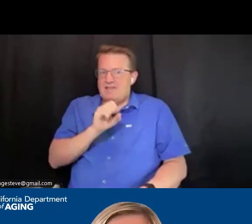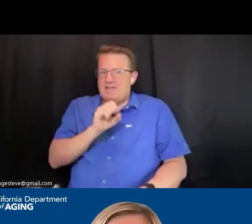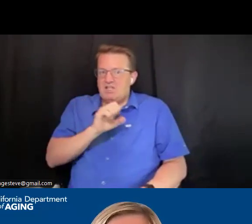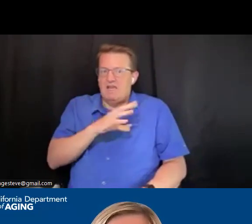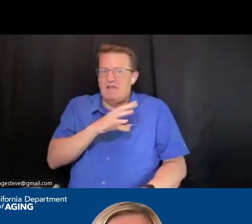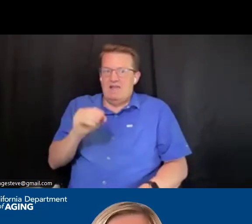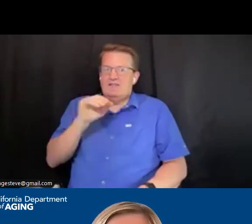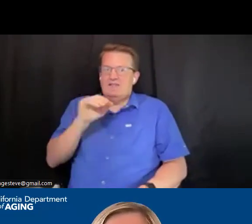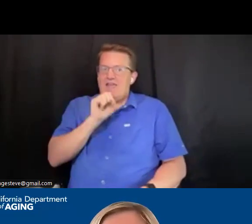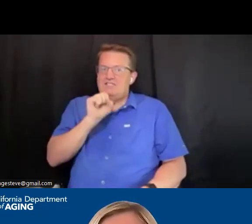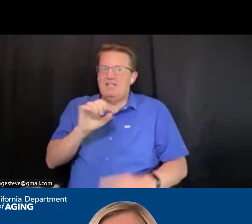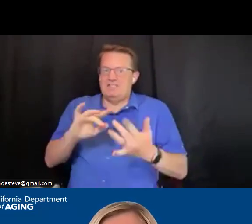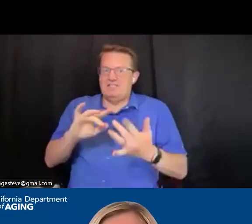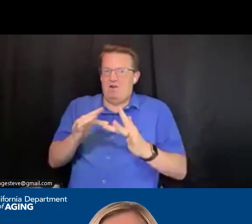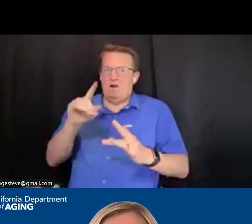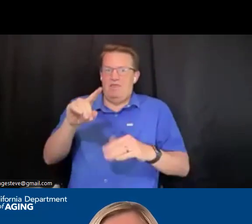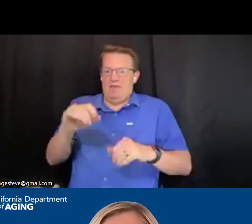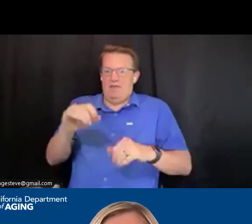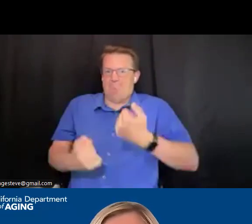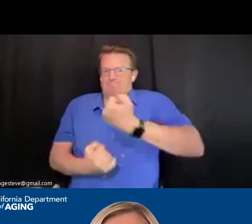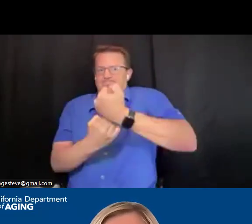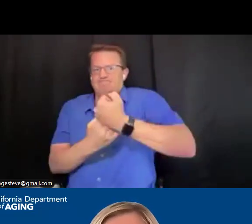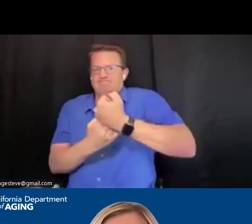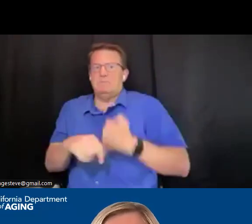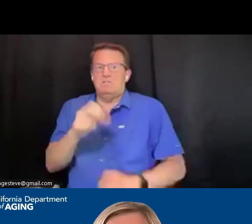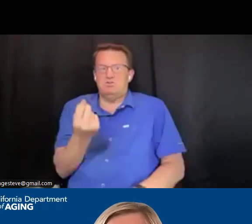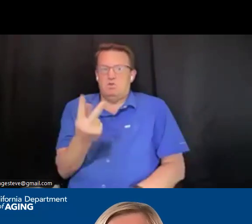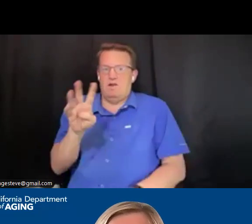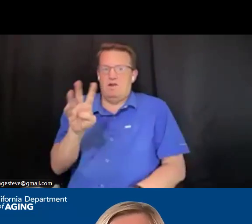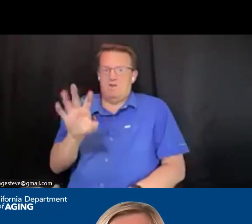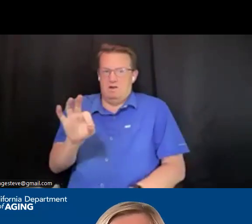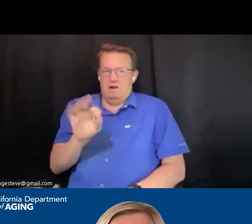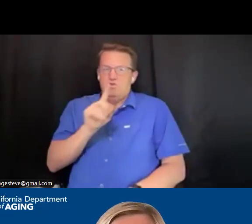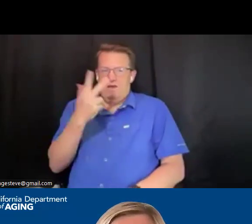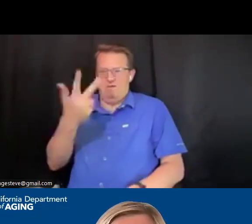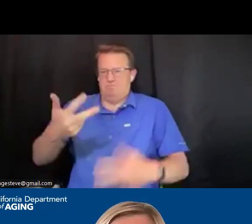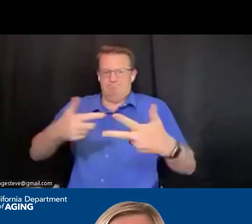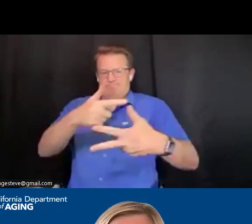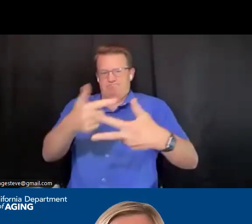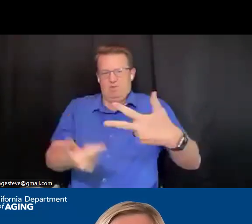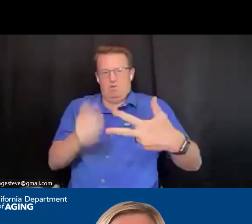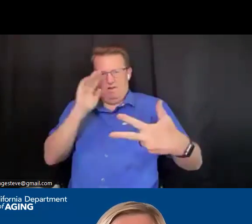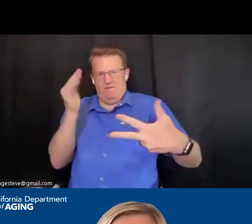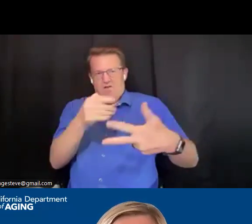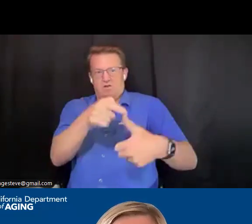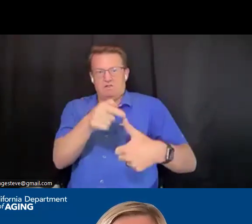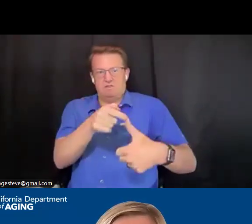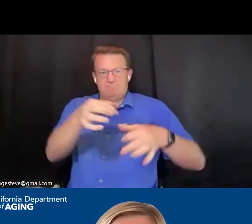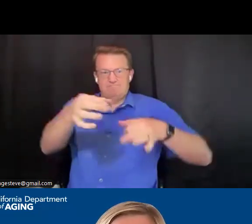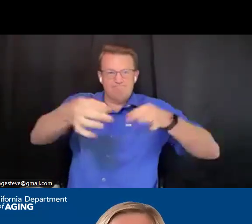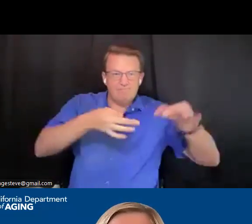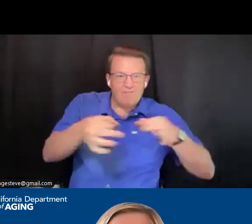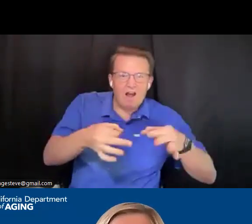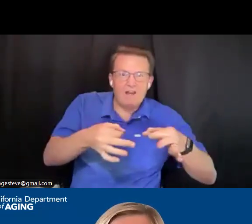Bill 1249, and it focused on three areas: defining core AAA programs and